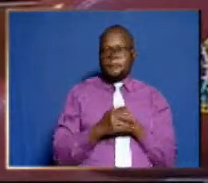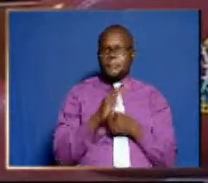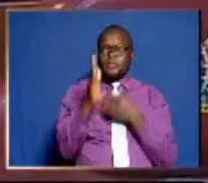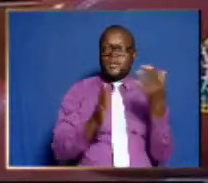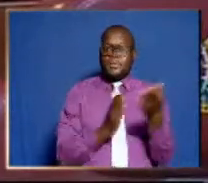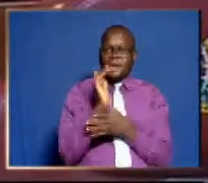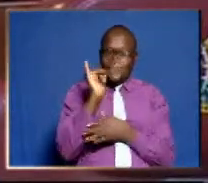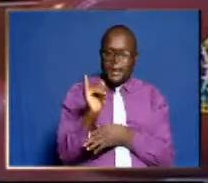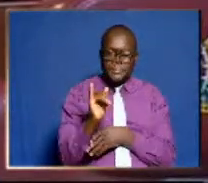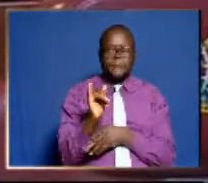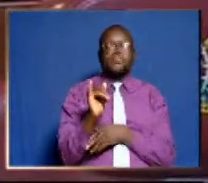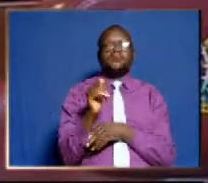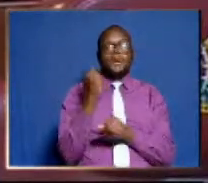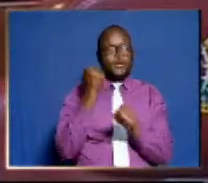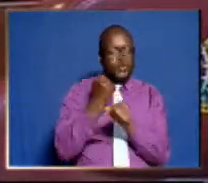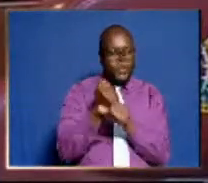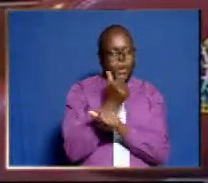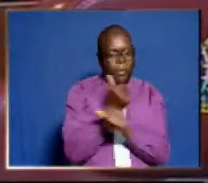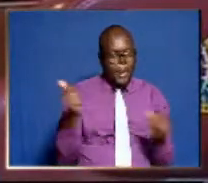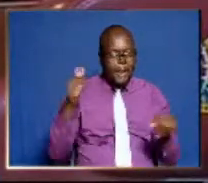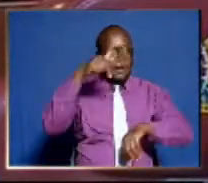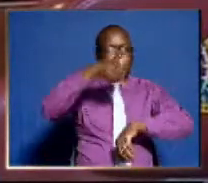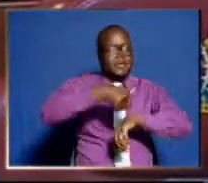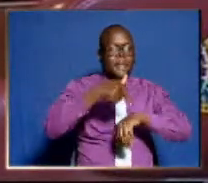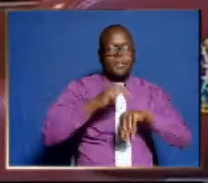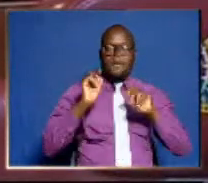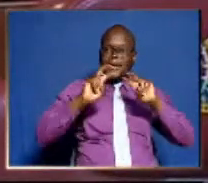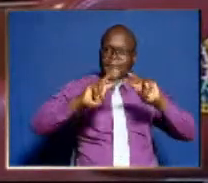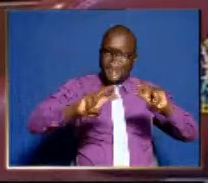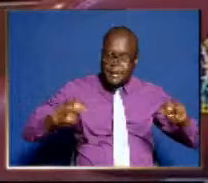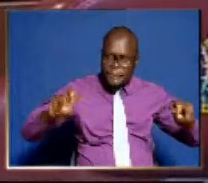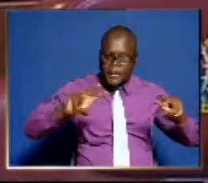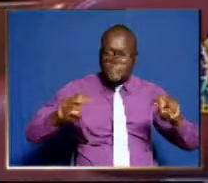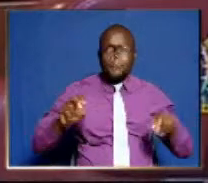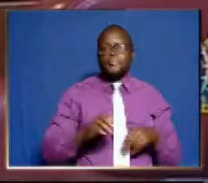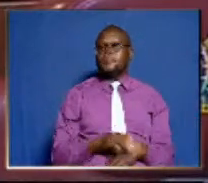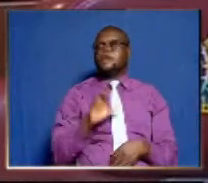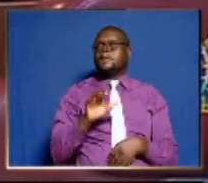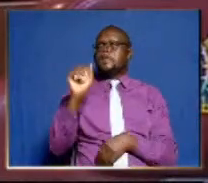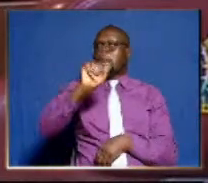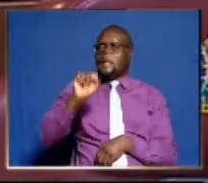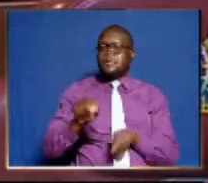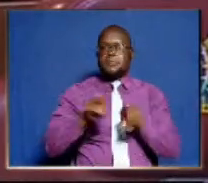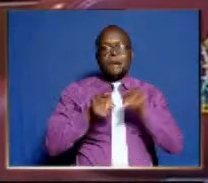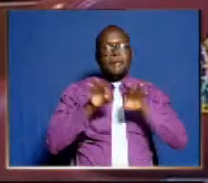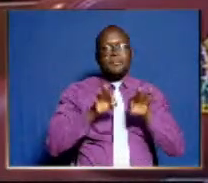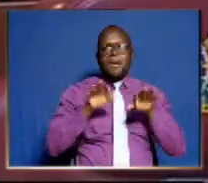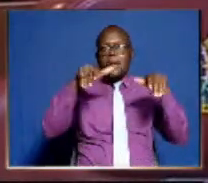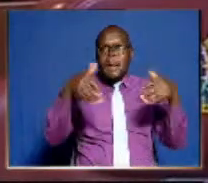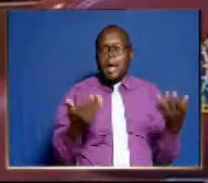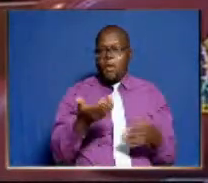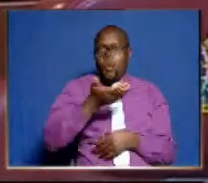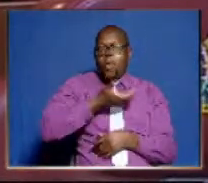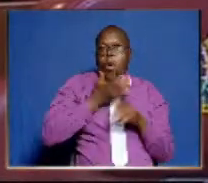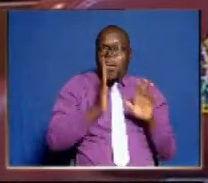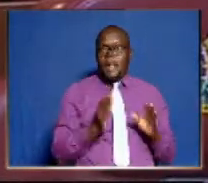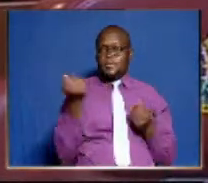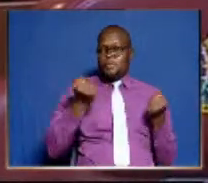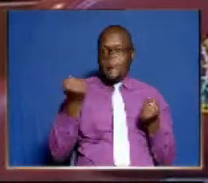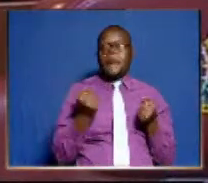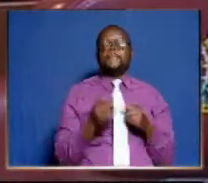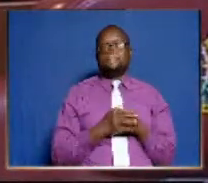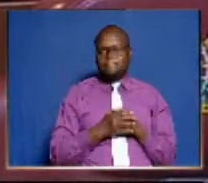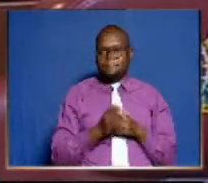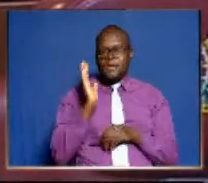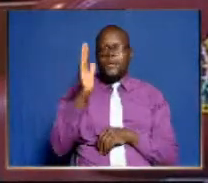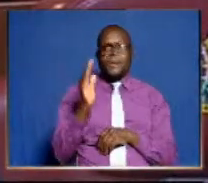order during the inspection exercise? 3, could the Cabinet Secretary also explain how owners of motor vehicles